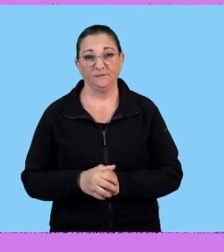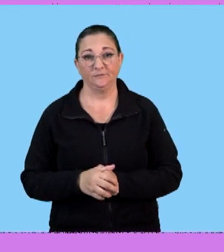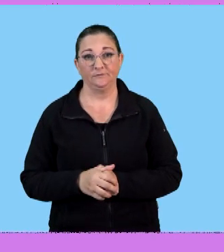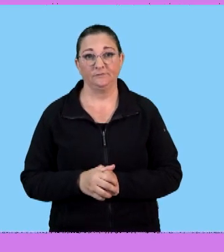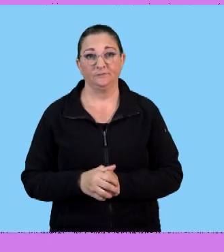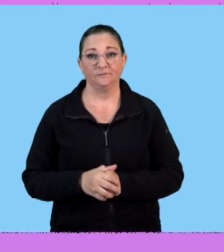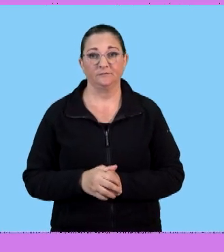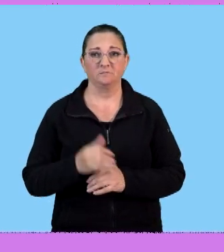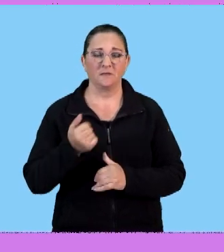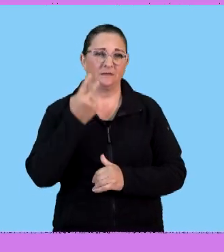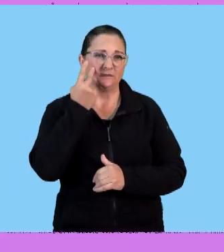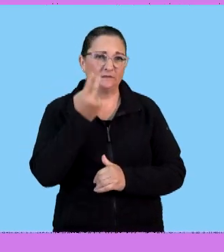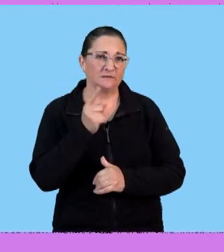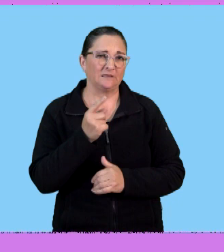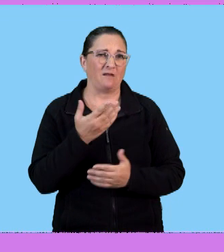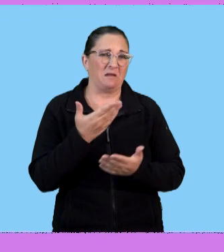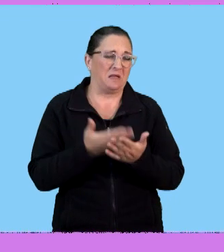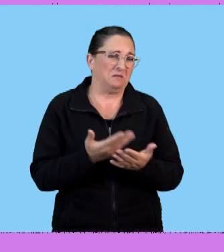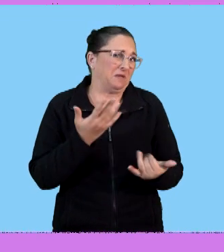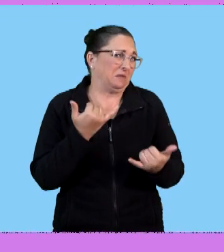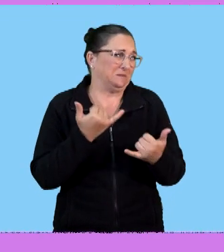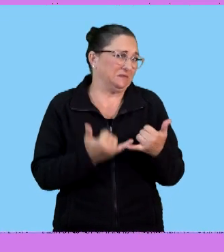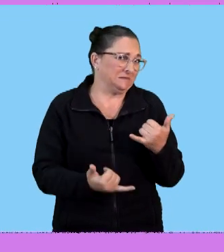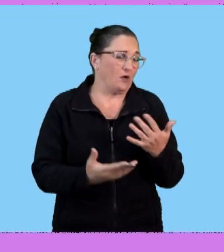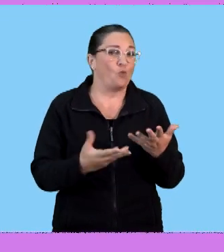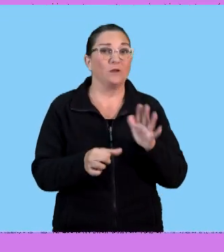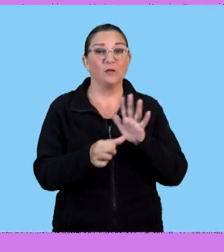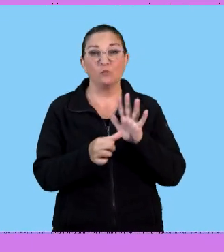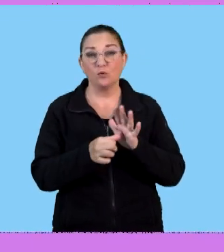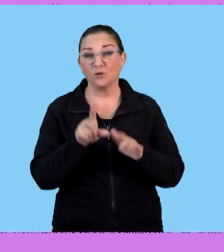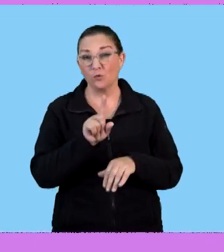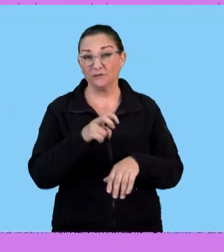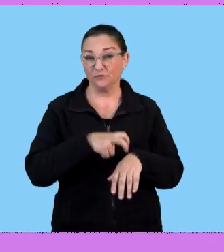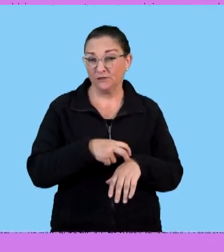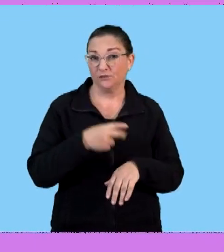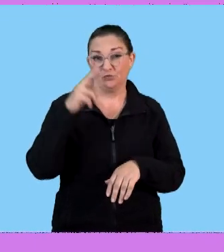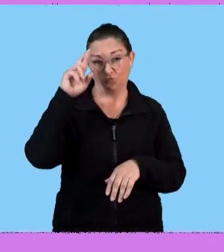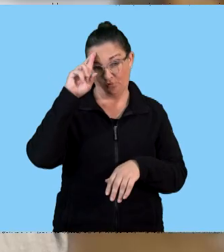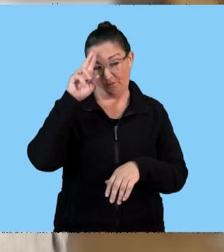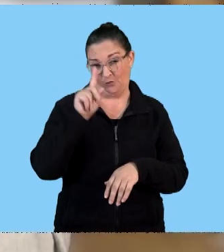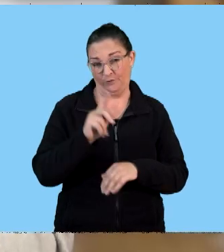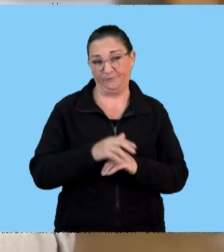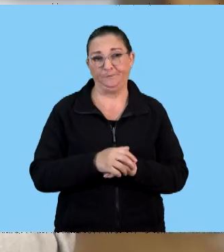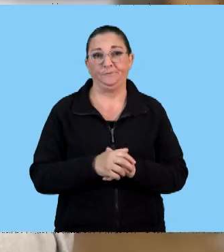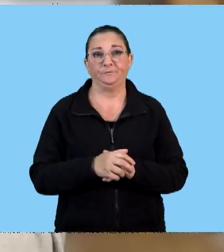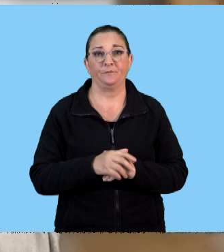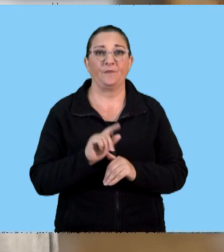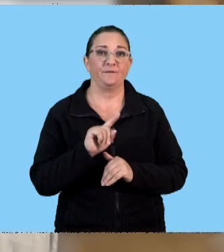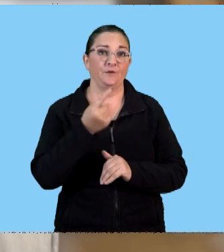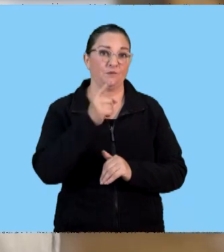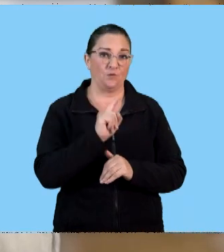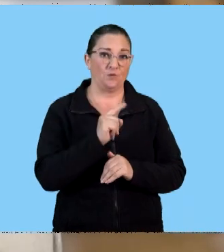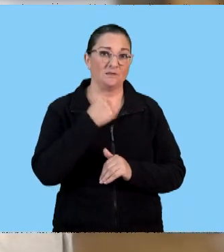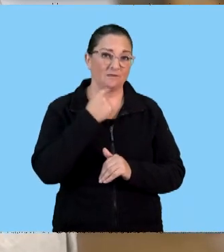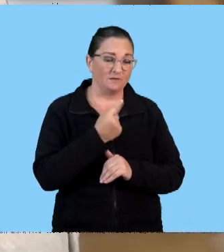kiloliters. Guys, let's quickly look at some common errors or important aspects to consider when you attempt these type of questions. So